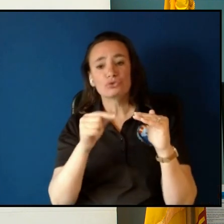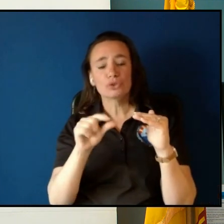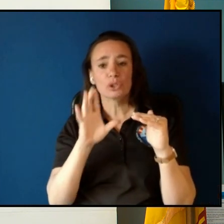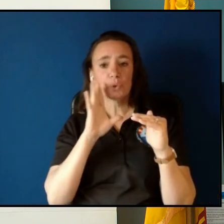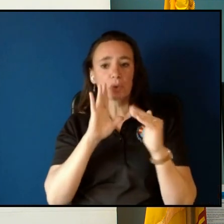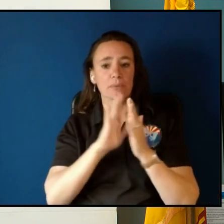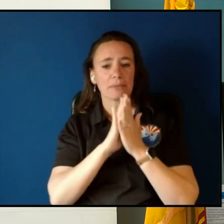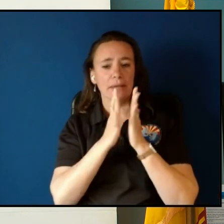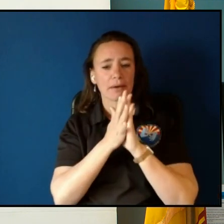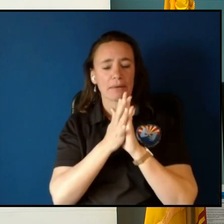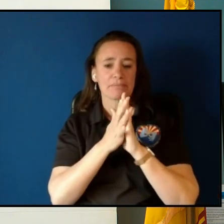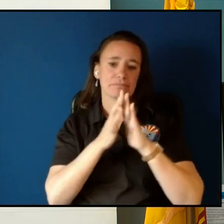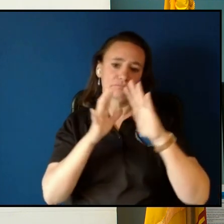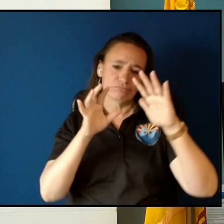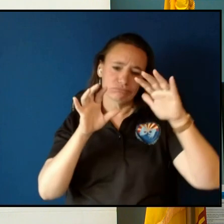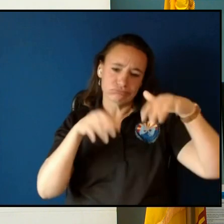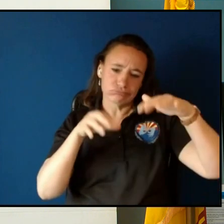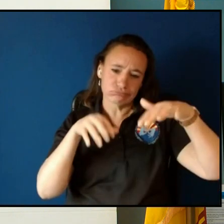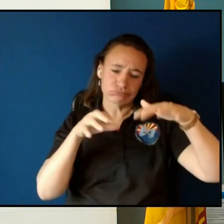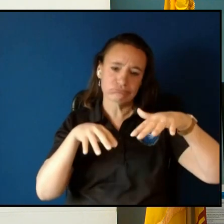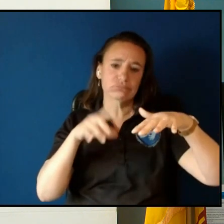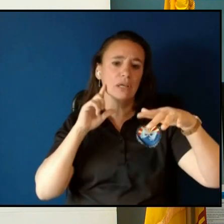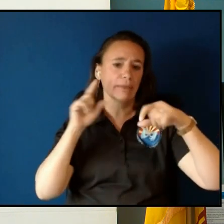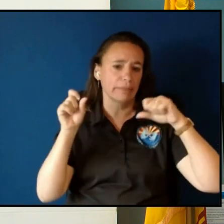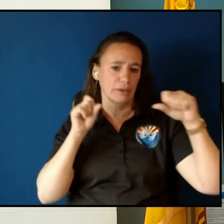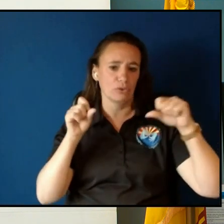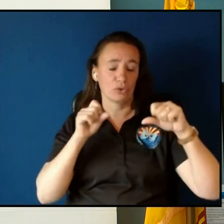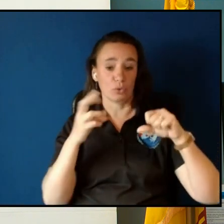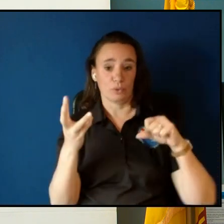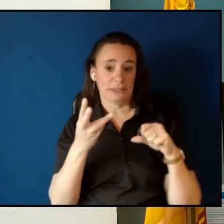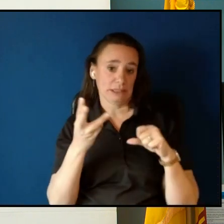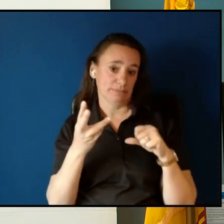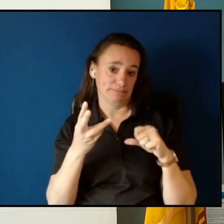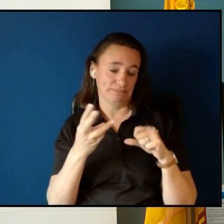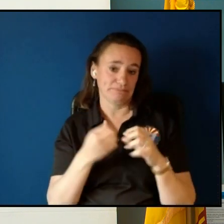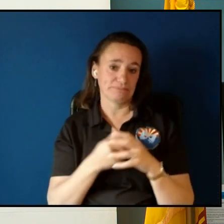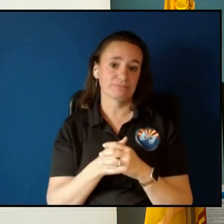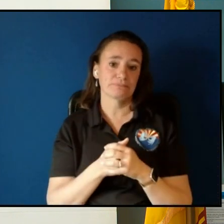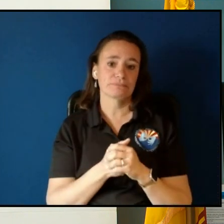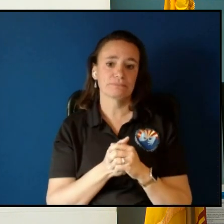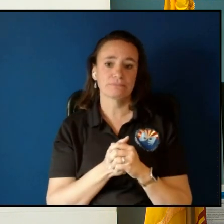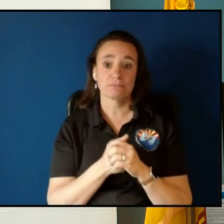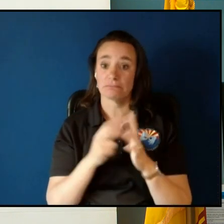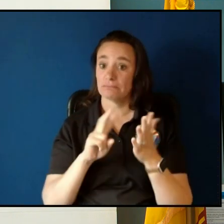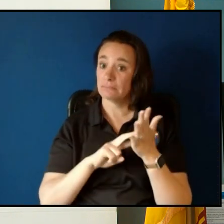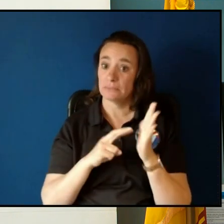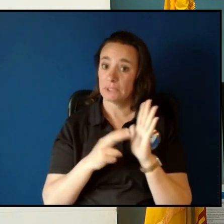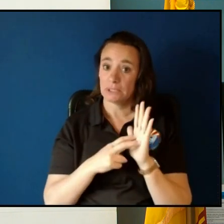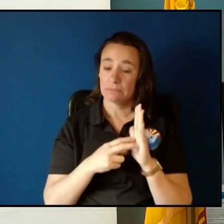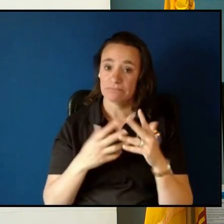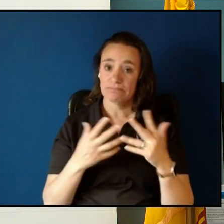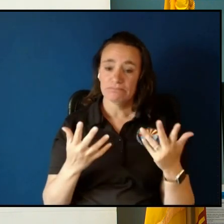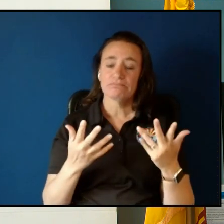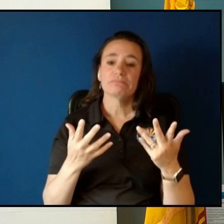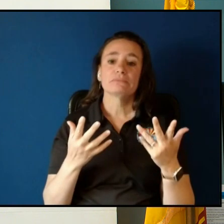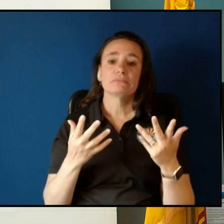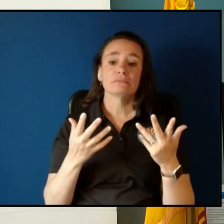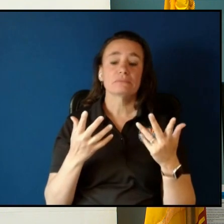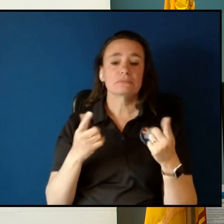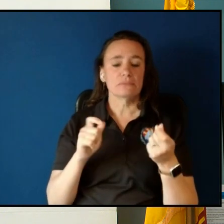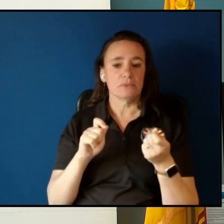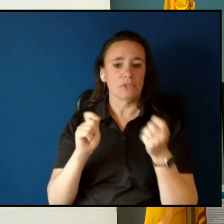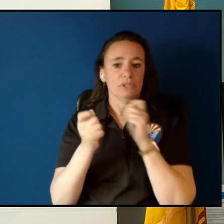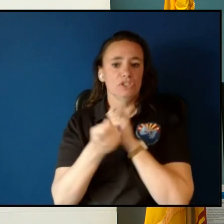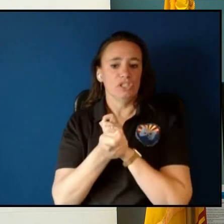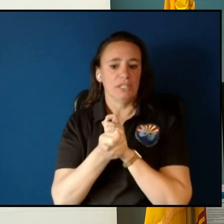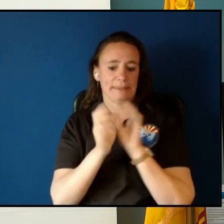and thunderstorms on Wednesday. So what this does is it kind of changes the pattern from what we're in now, where we got that